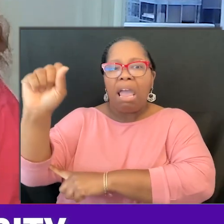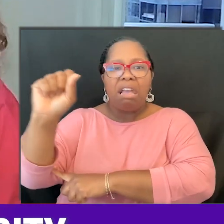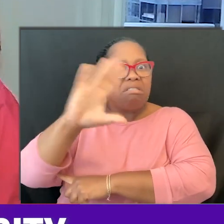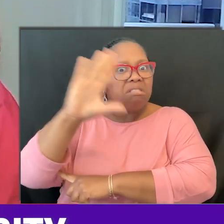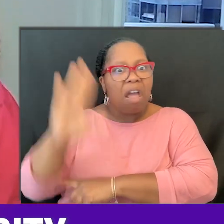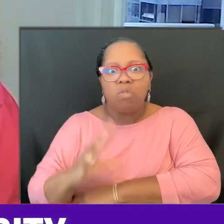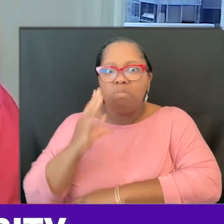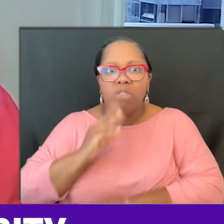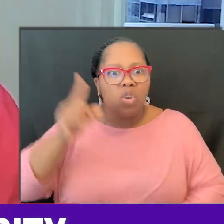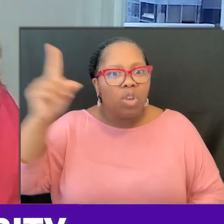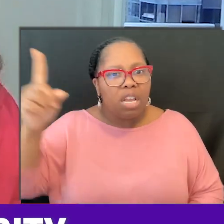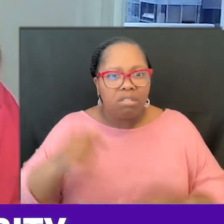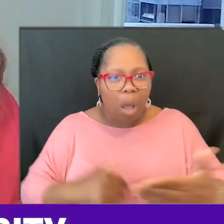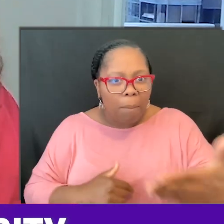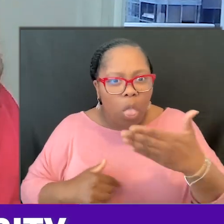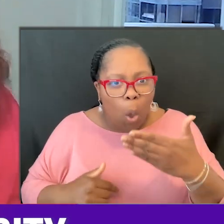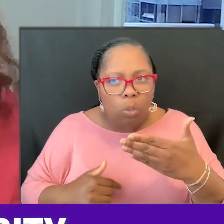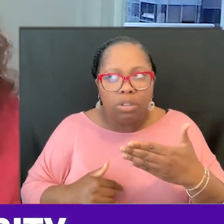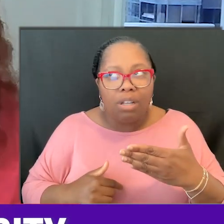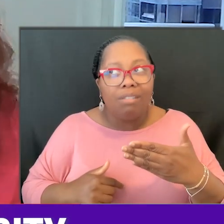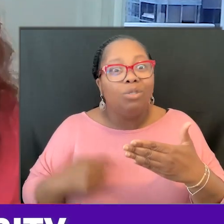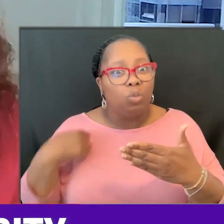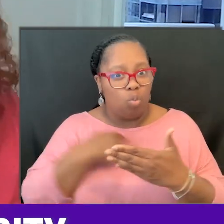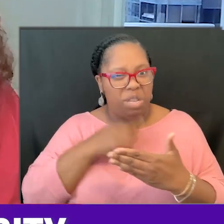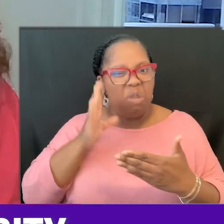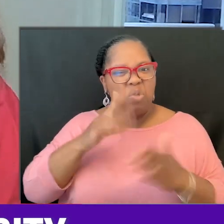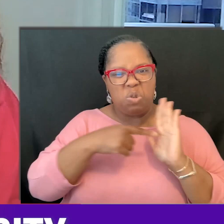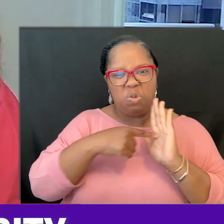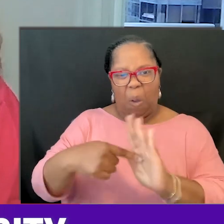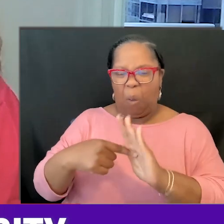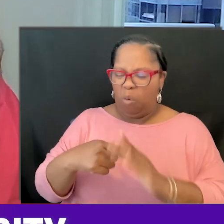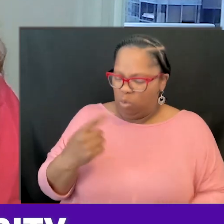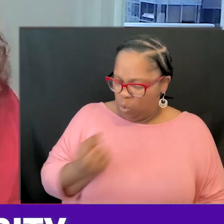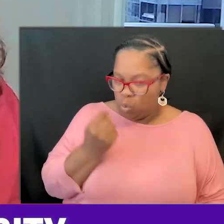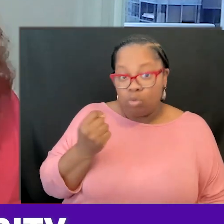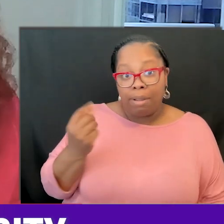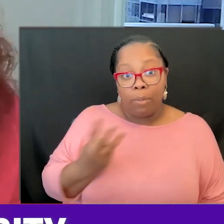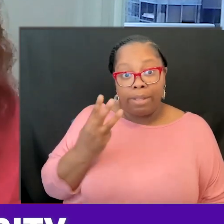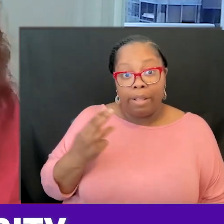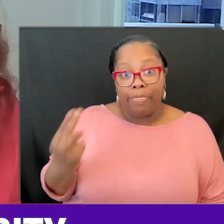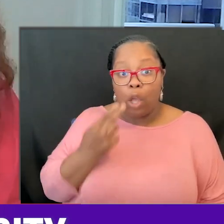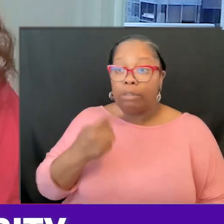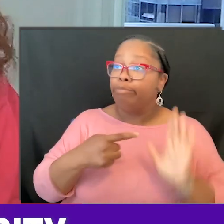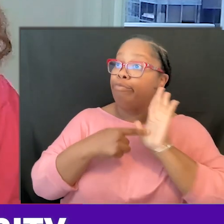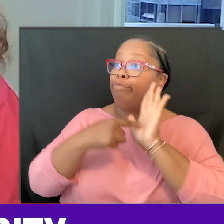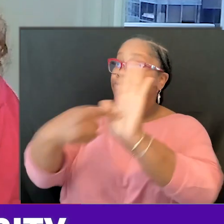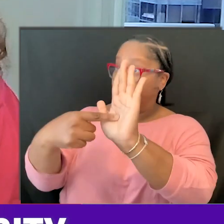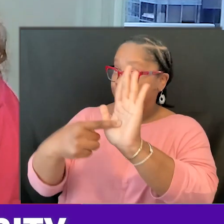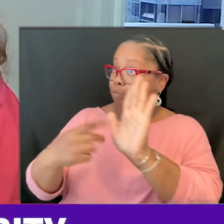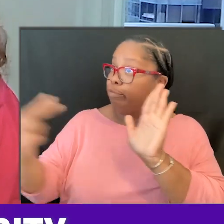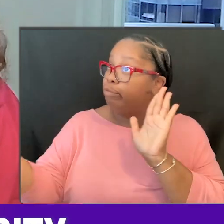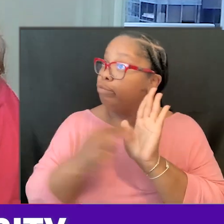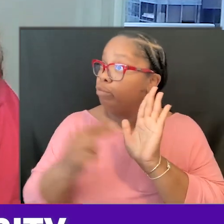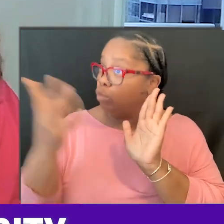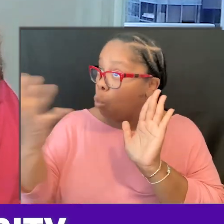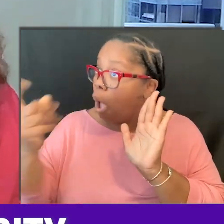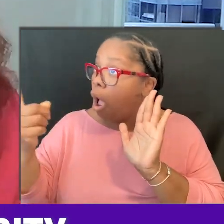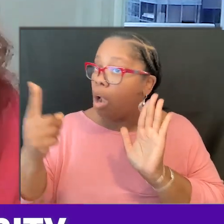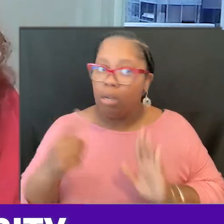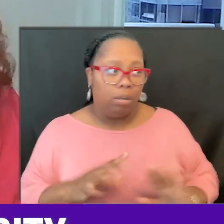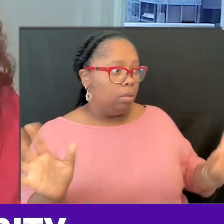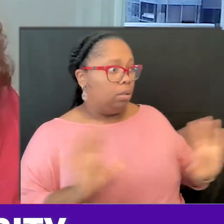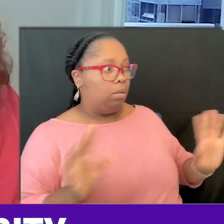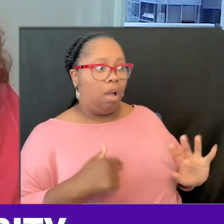these 3 days and decide he doesn't want anything to do with that ever again.